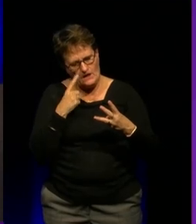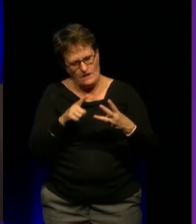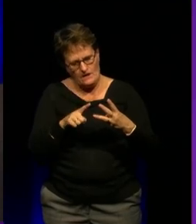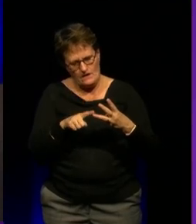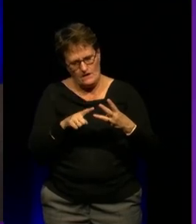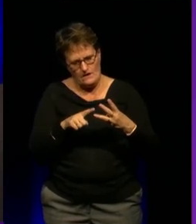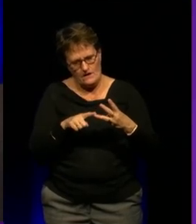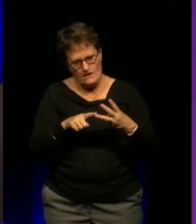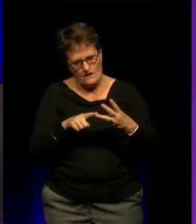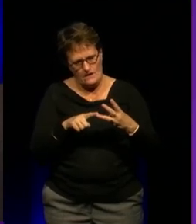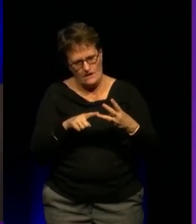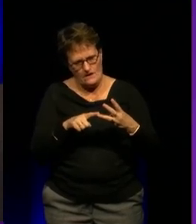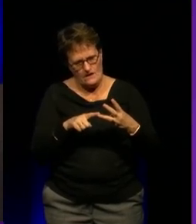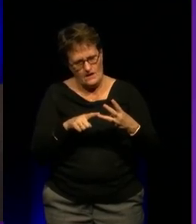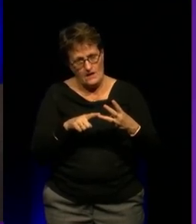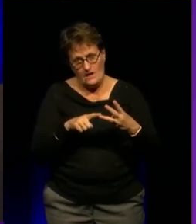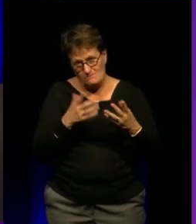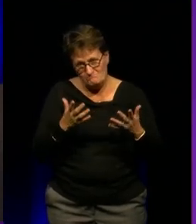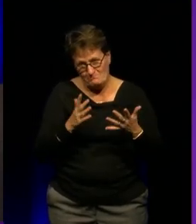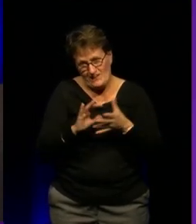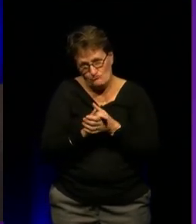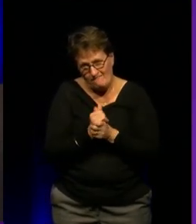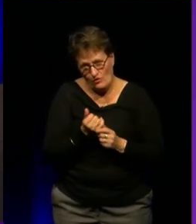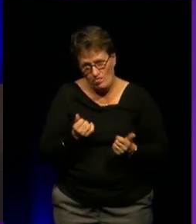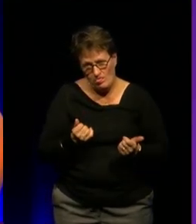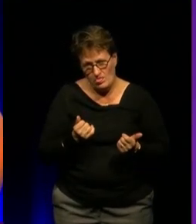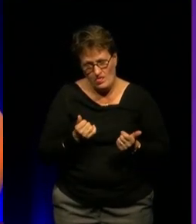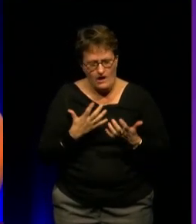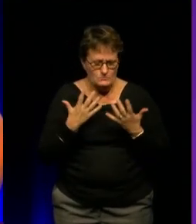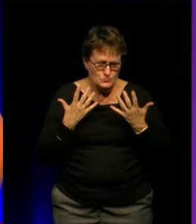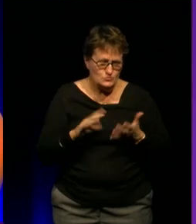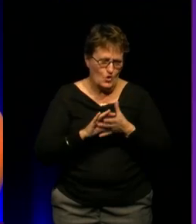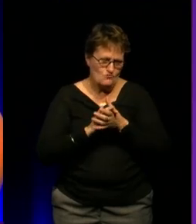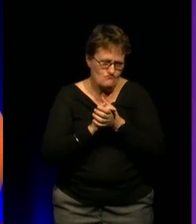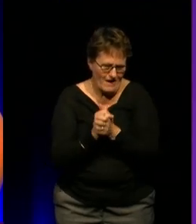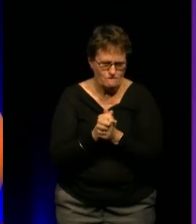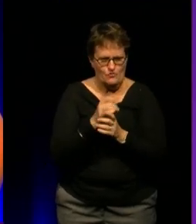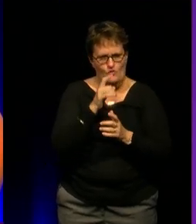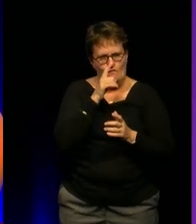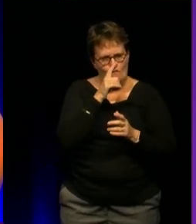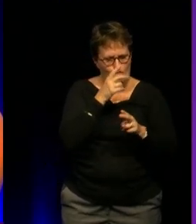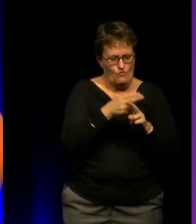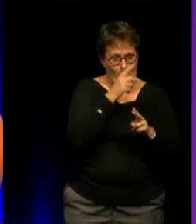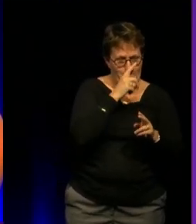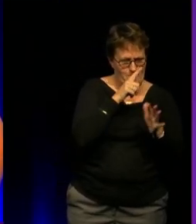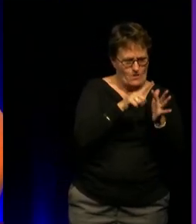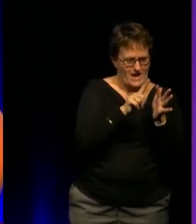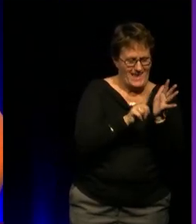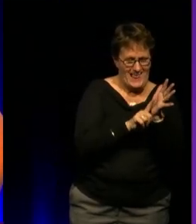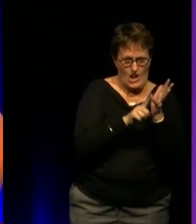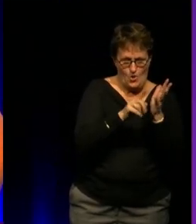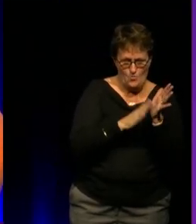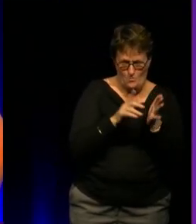is from a leadership role, is being grateful. Because I am so grateful to the people of Allume that choose to